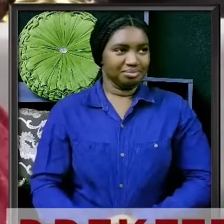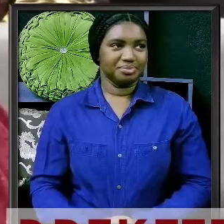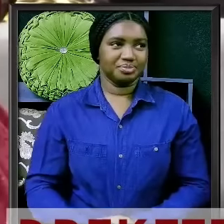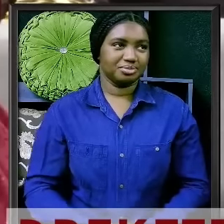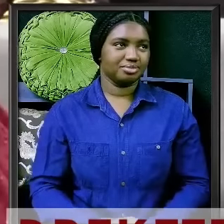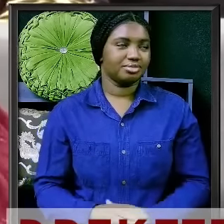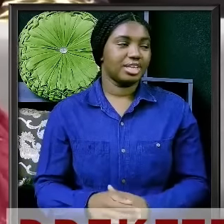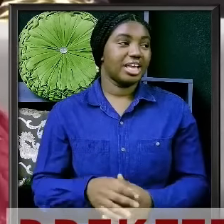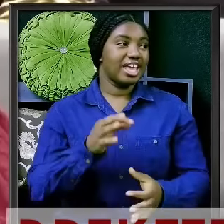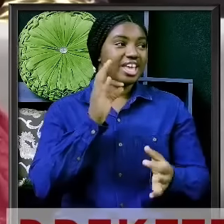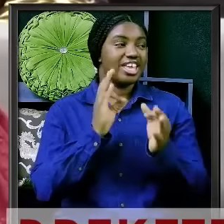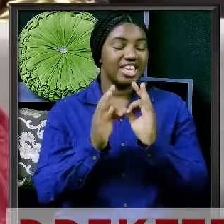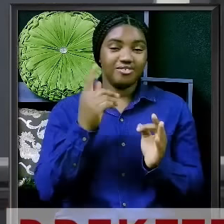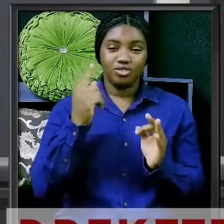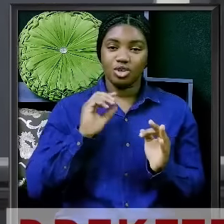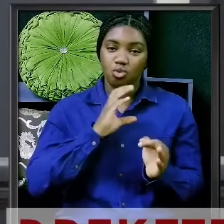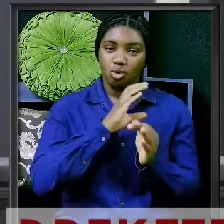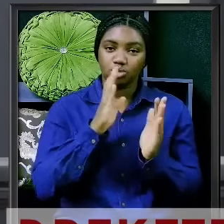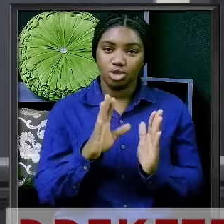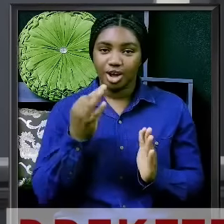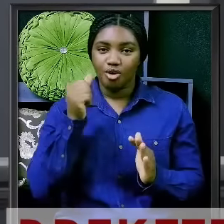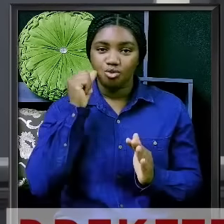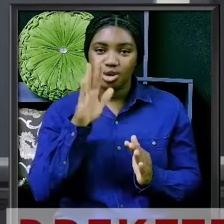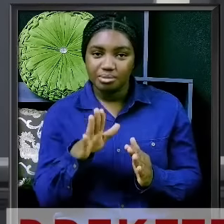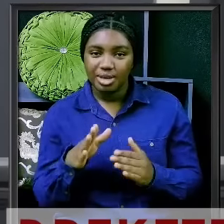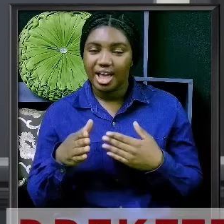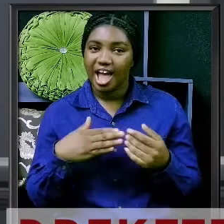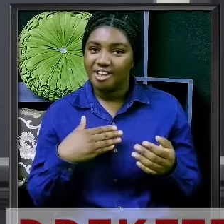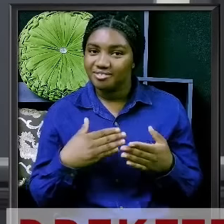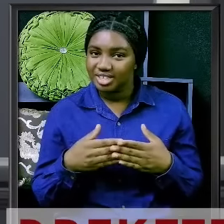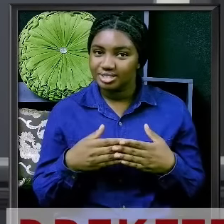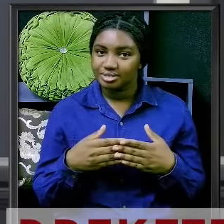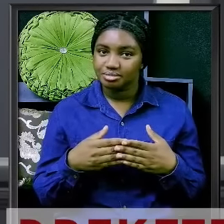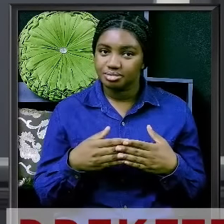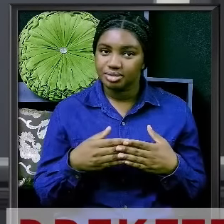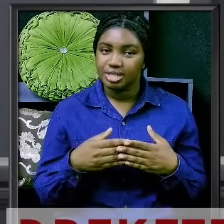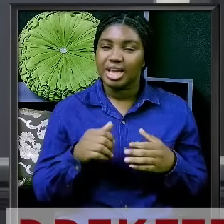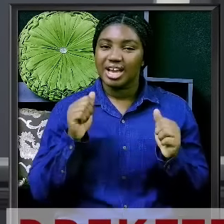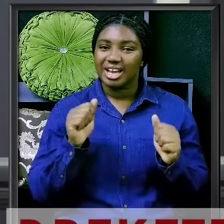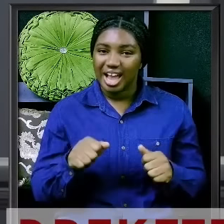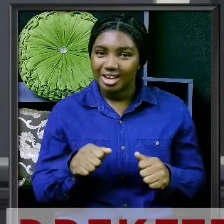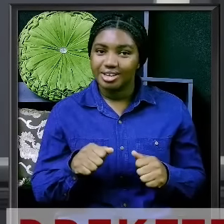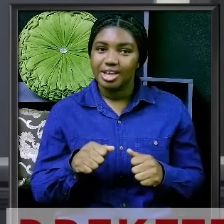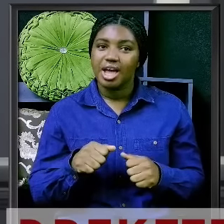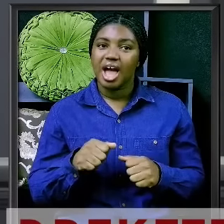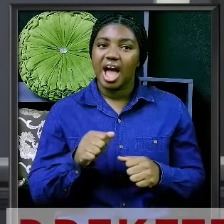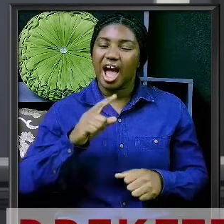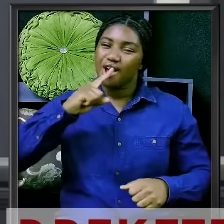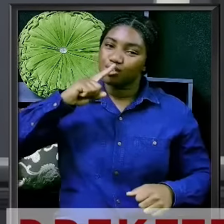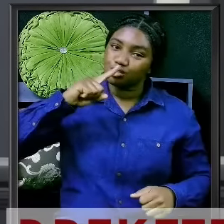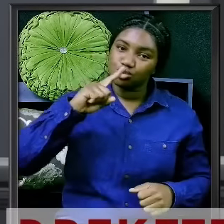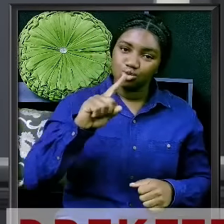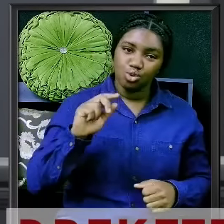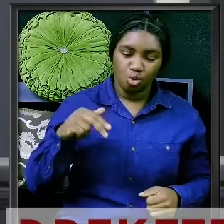Colonel Ike, if the Commissioner of Women Affairs, for Women Affairs, go assure us, say,